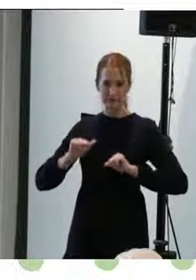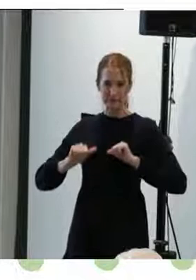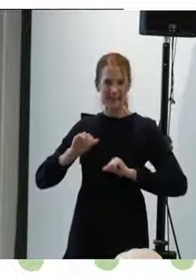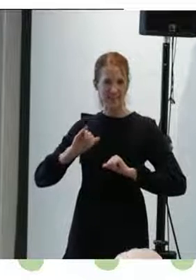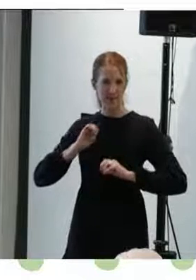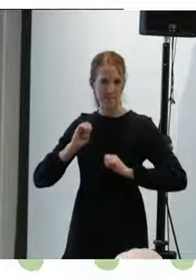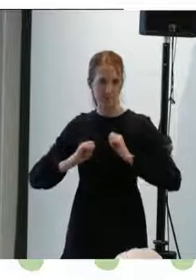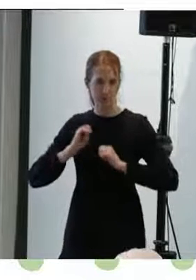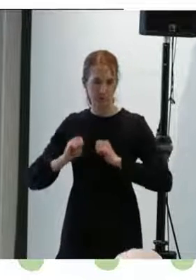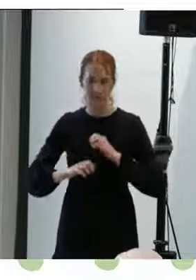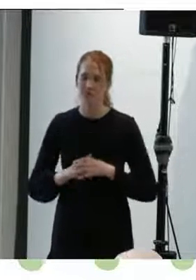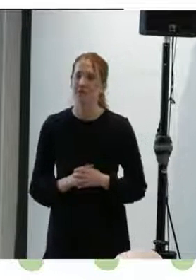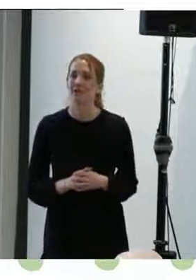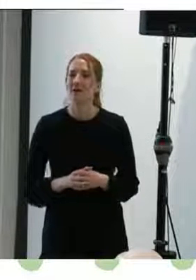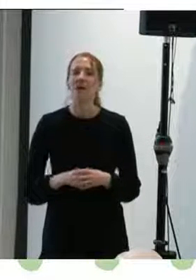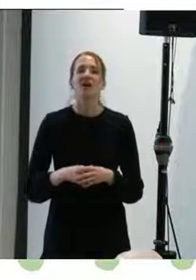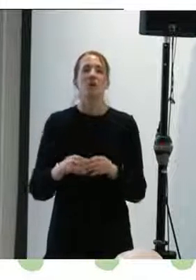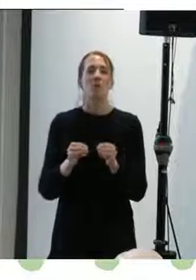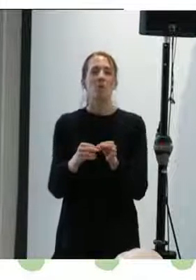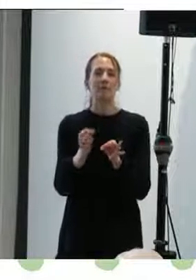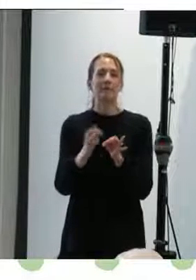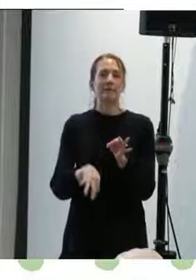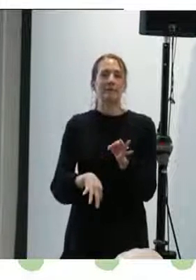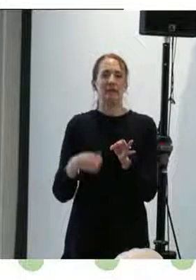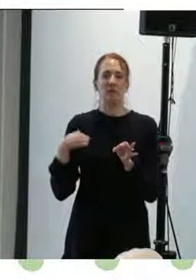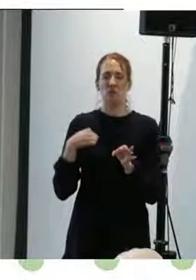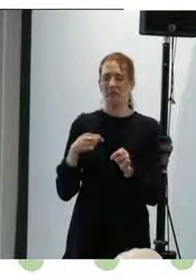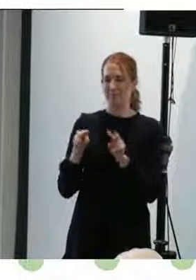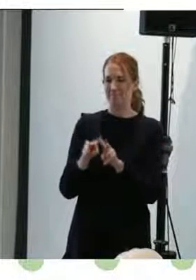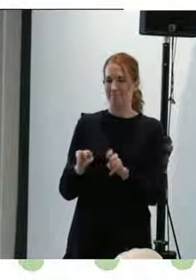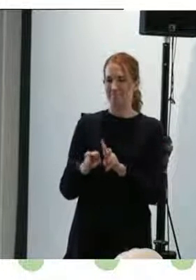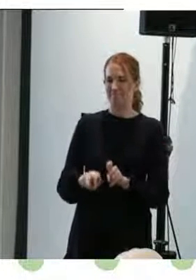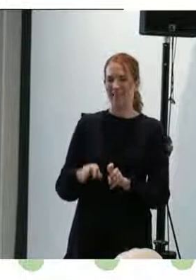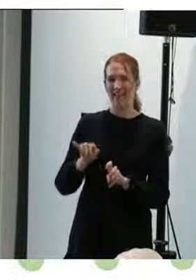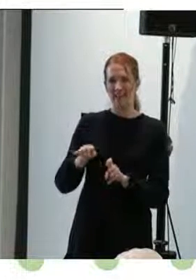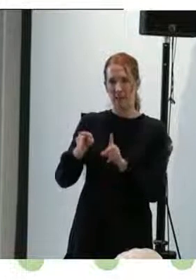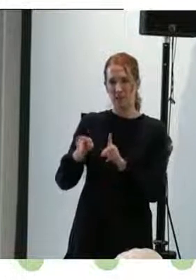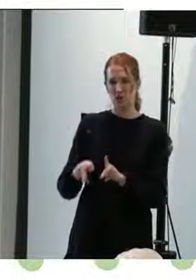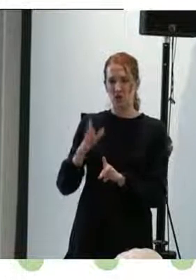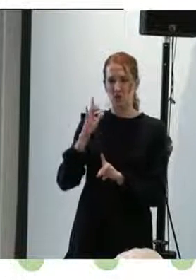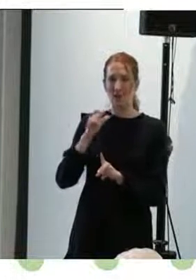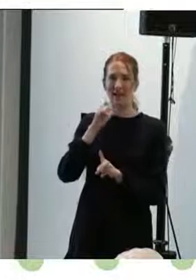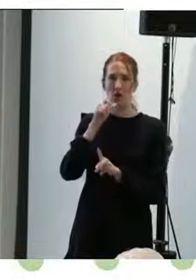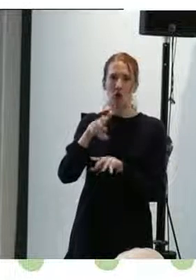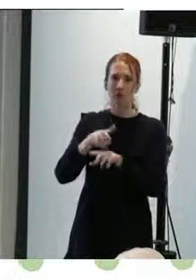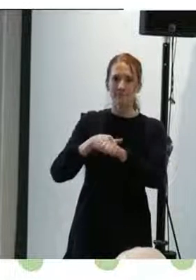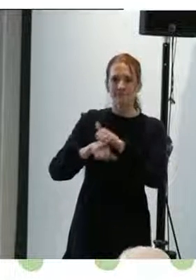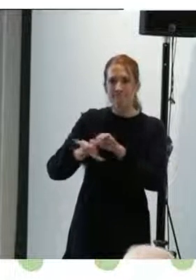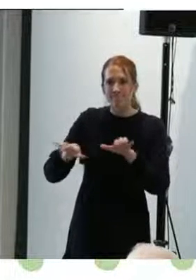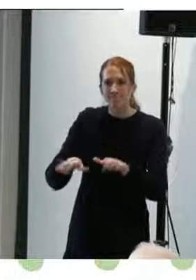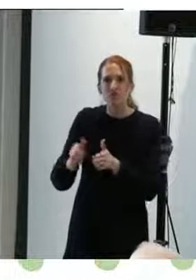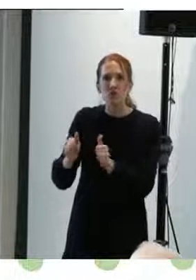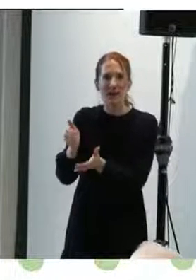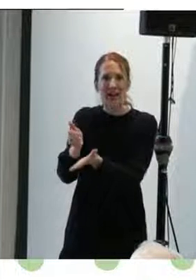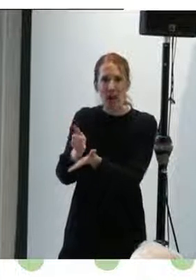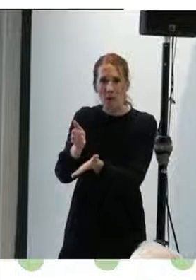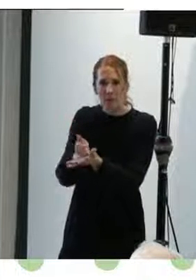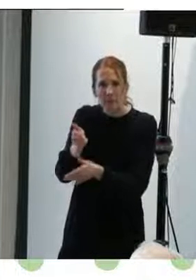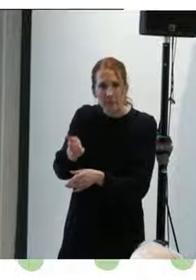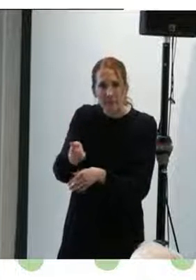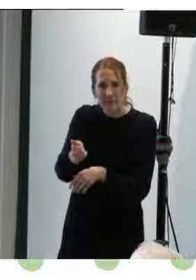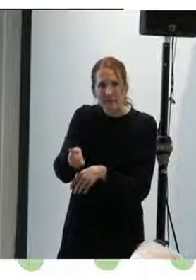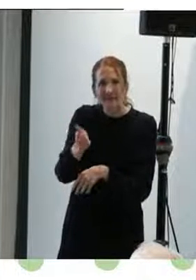that if we want to understand why people act against their self-interest, we first have to understand how they imagine the self and how they